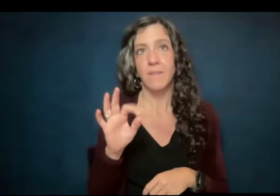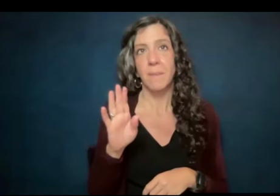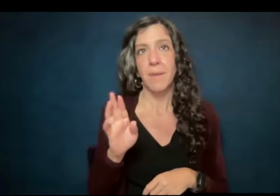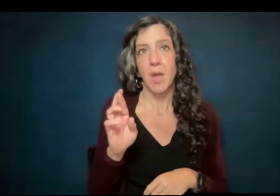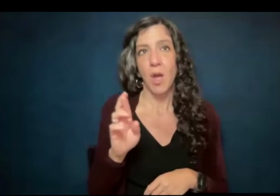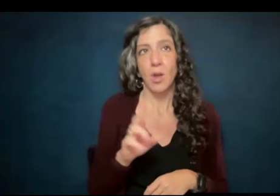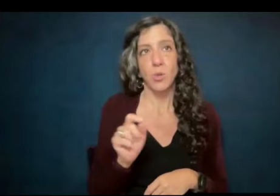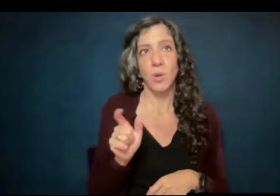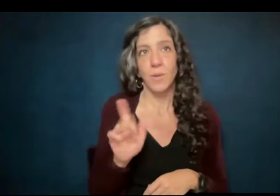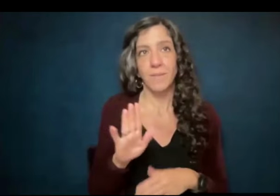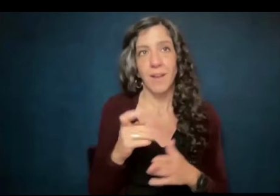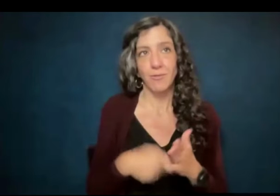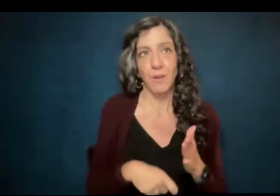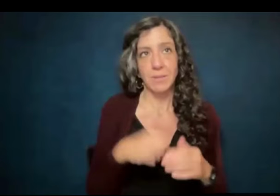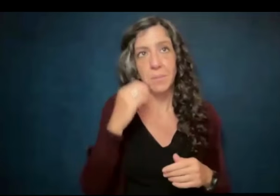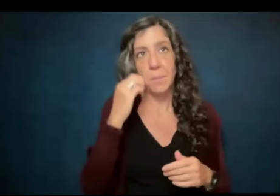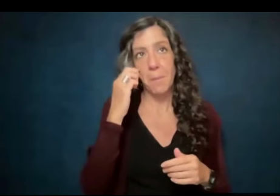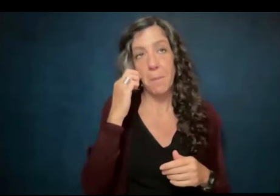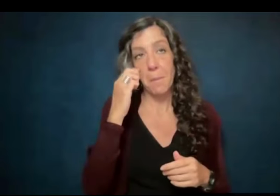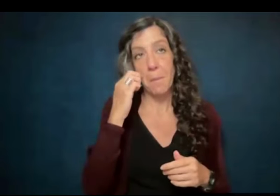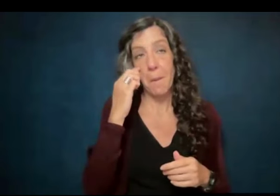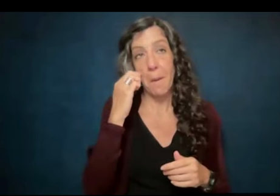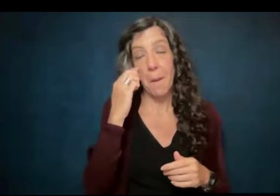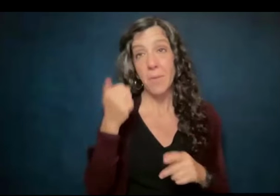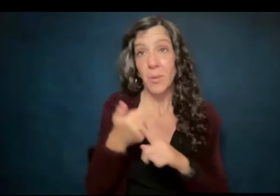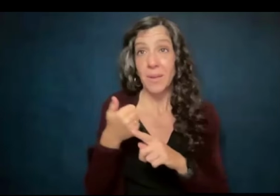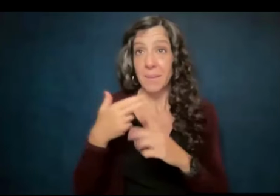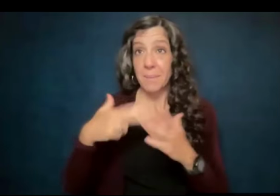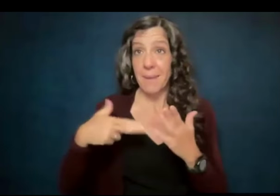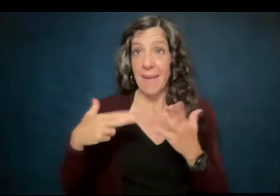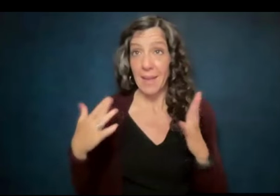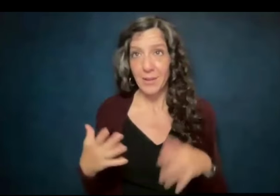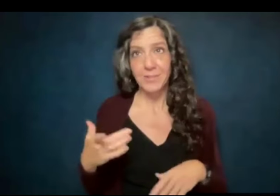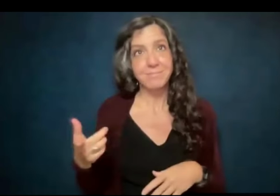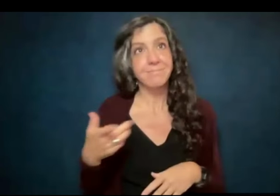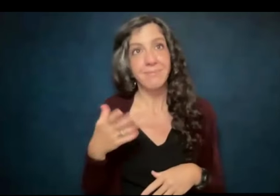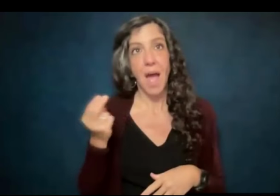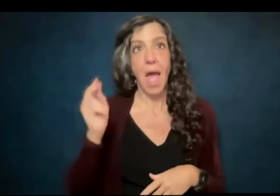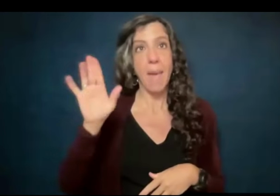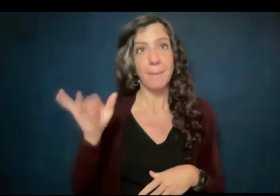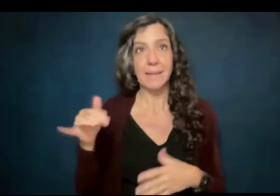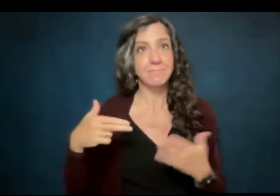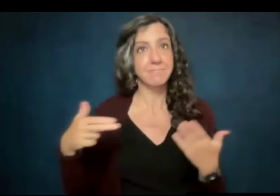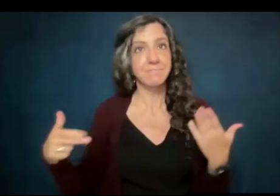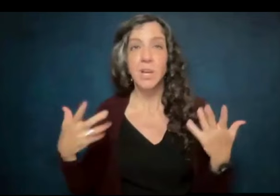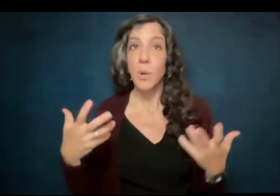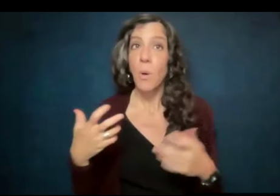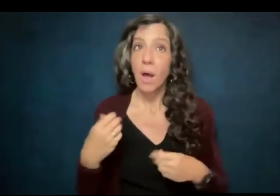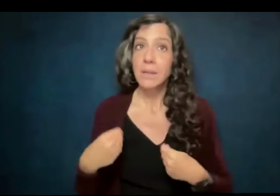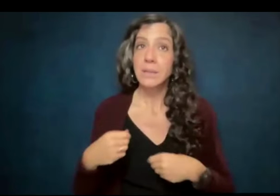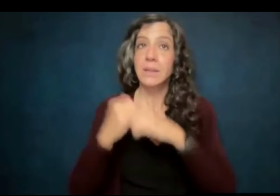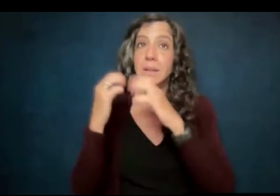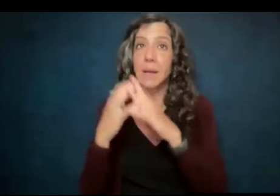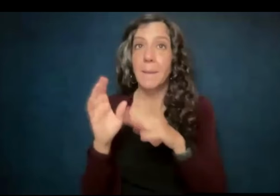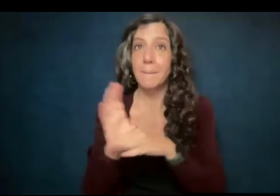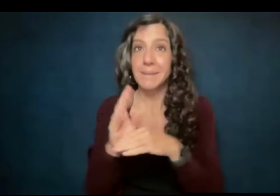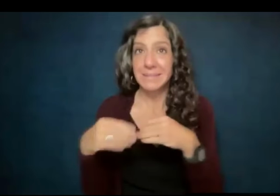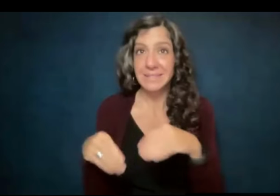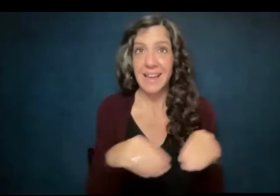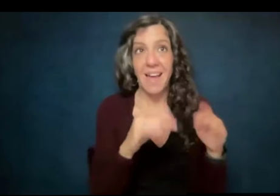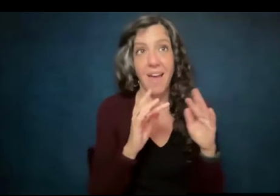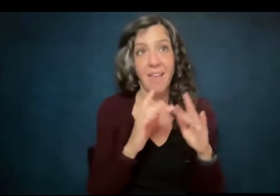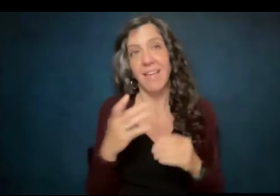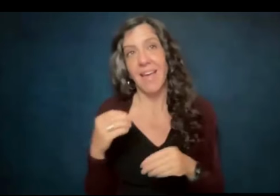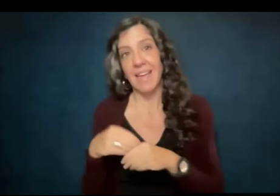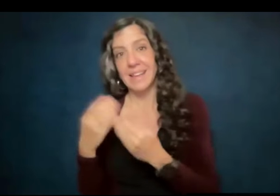Jaden paints as a hobby and wants to start a business to sell his paintings online and in galleries. That would be awesome, right? Now,